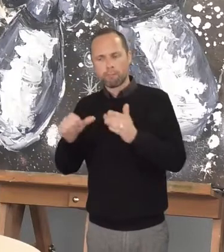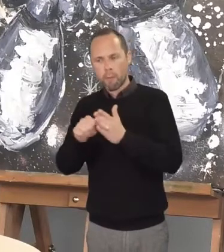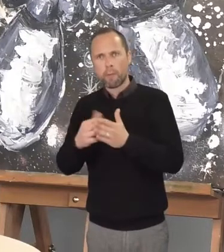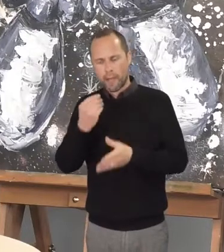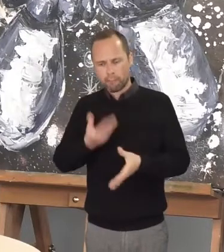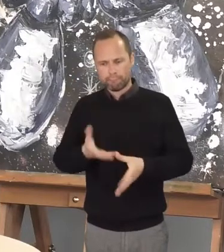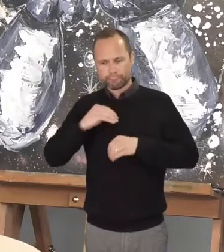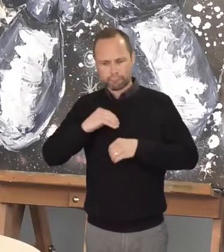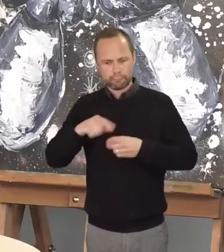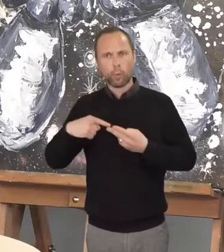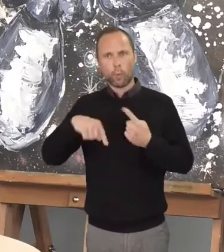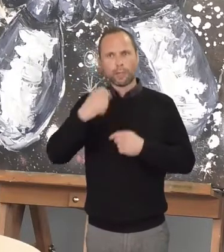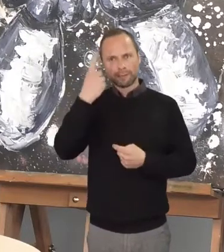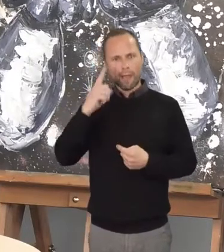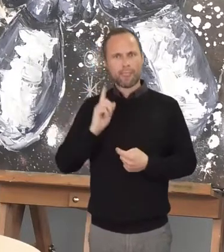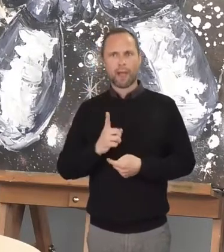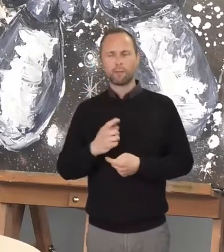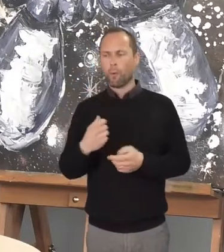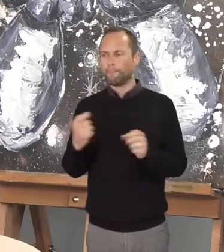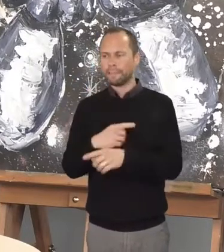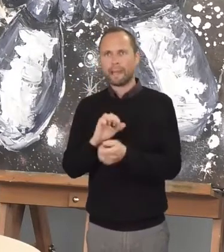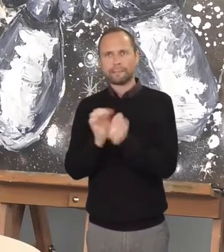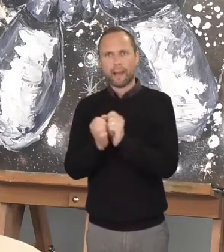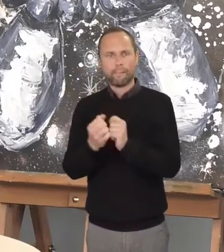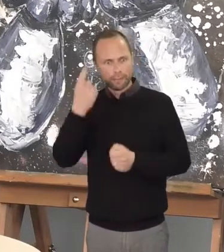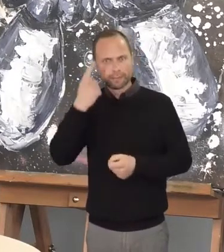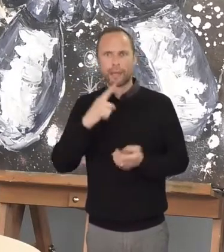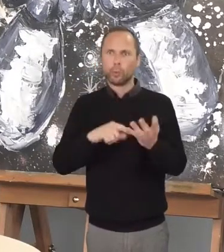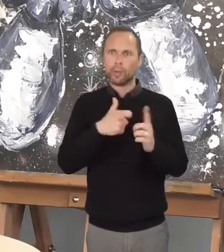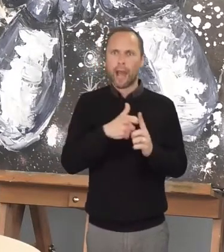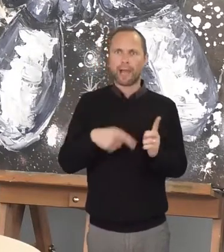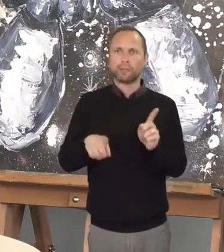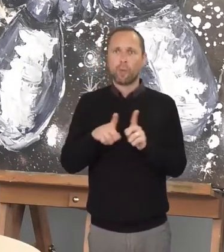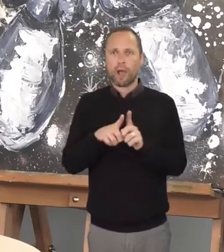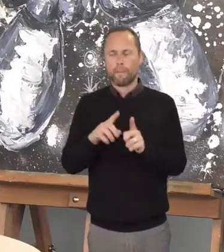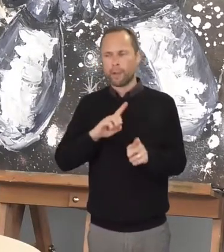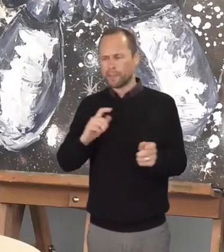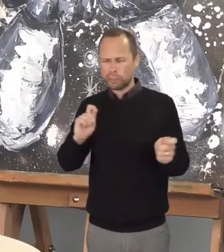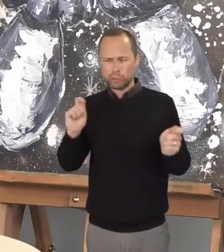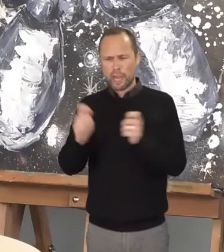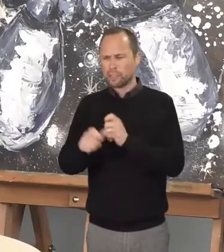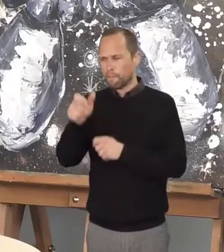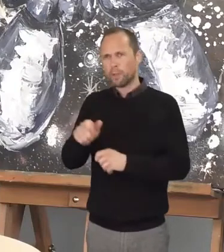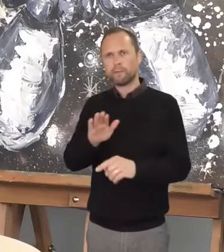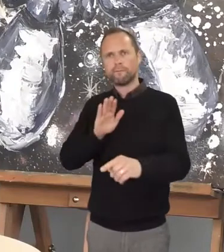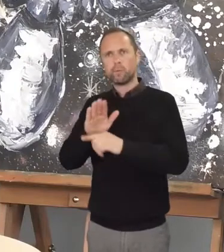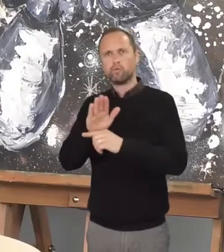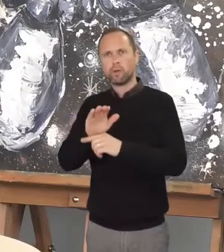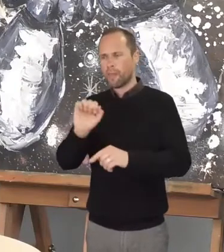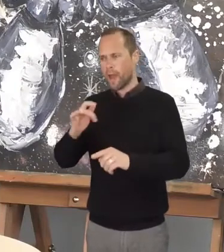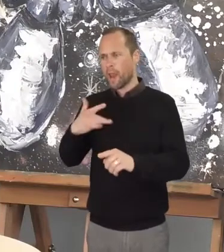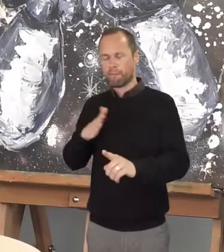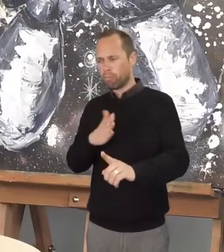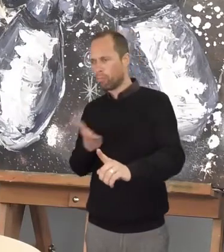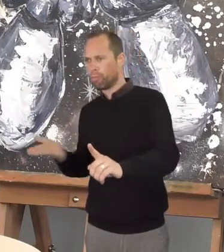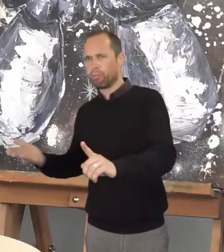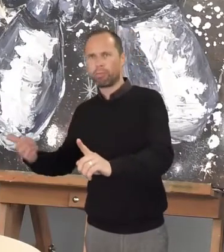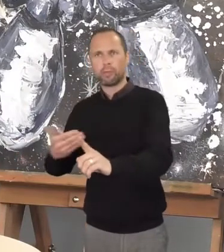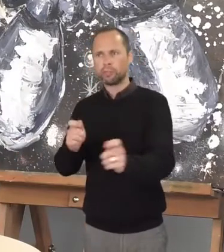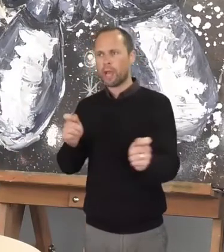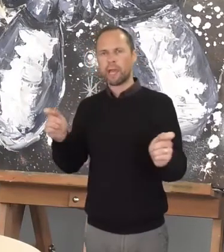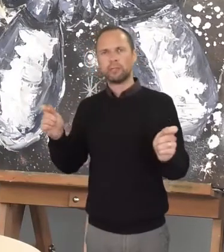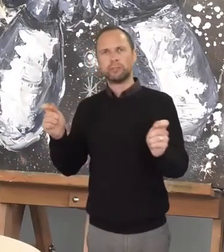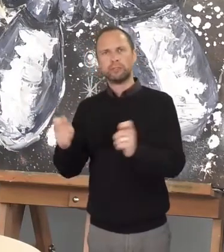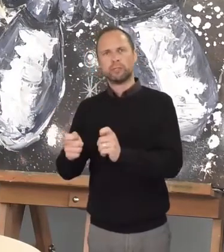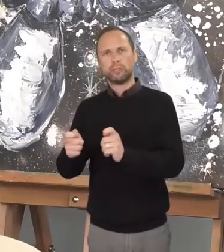of development, maybe missing out on exams, which are going to change somebody's entire future life trajectory. And so I